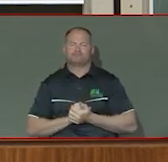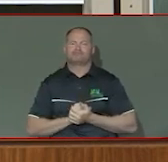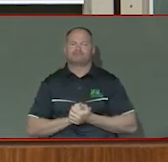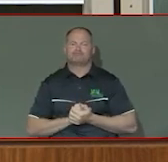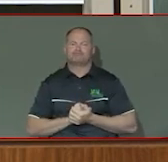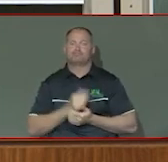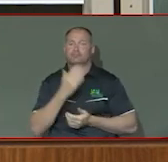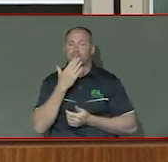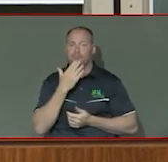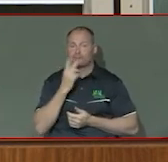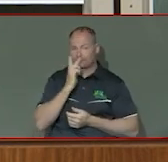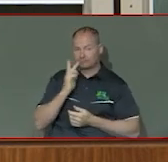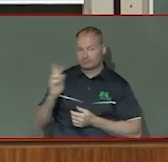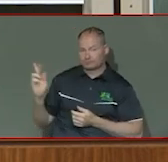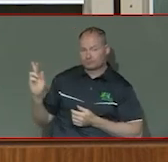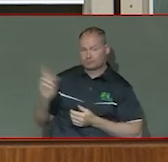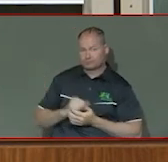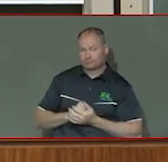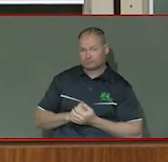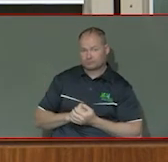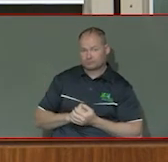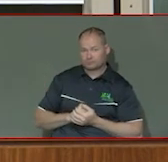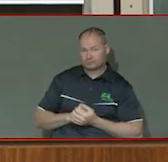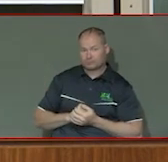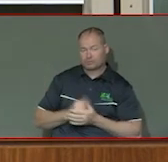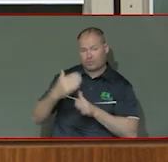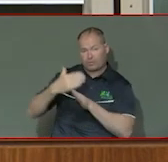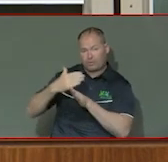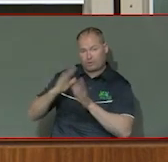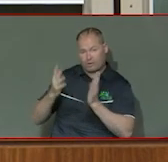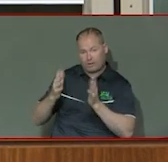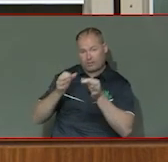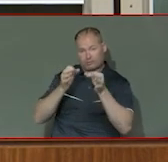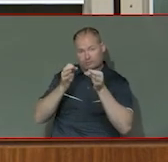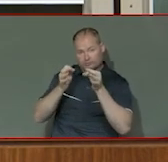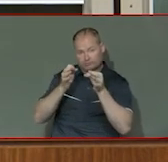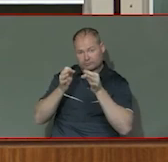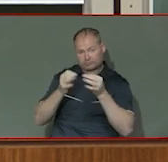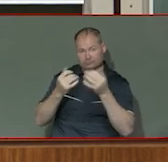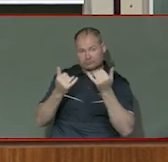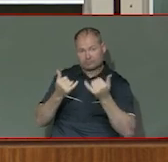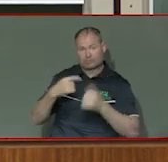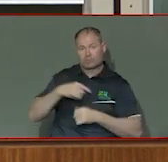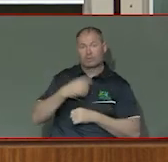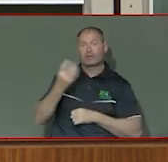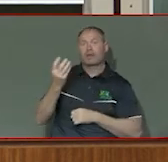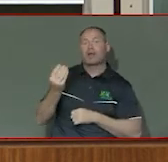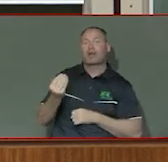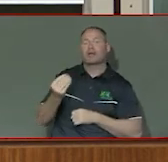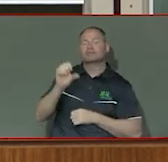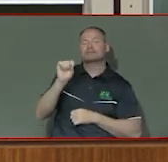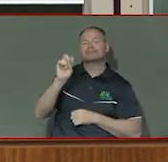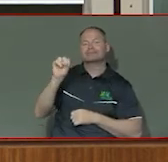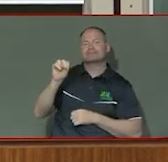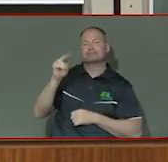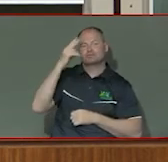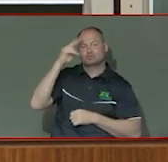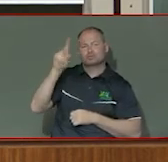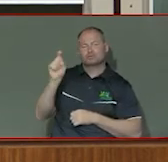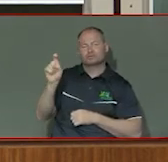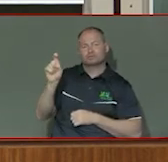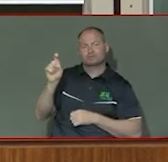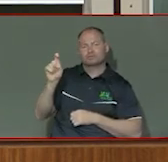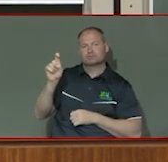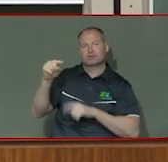take note of this. Let me explain to you how that works. Here we've got sine squared x